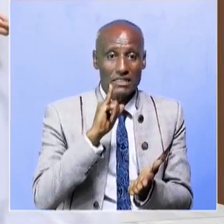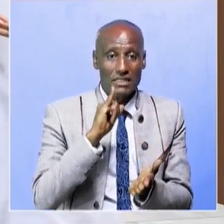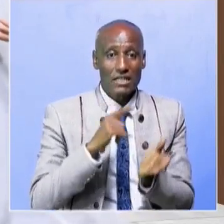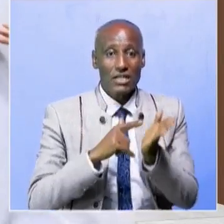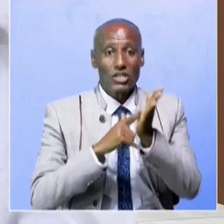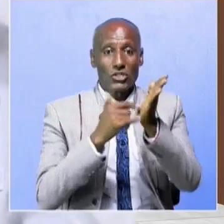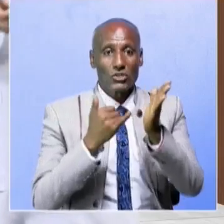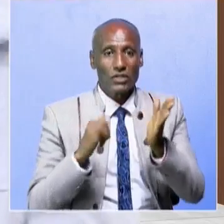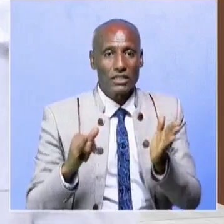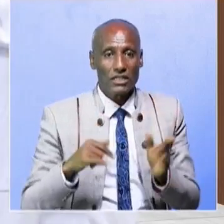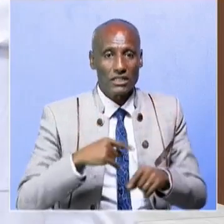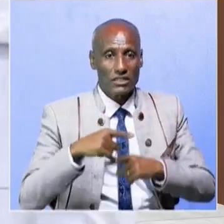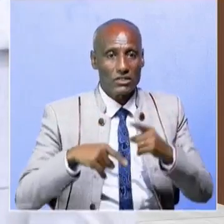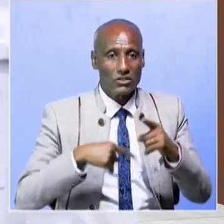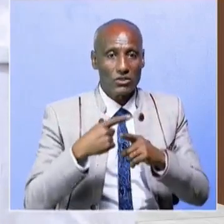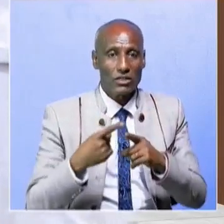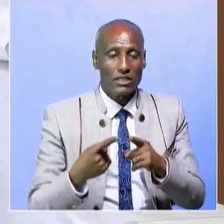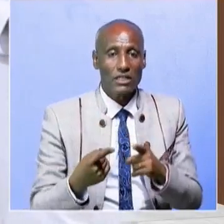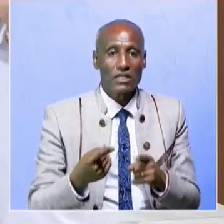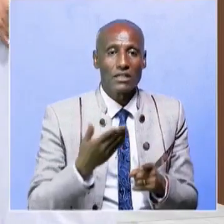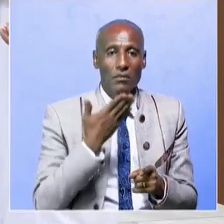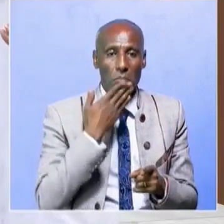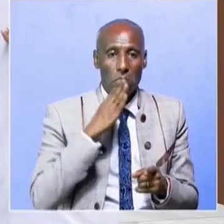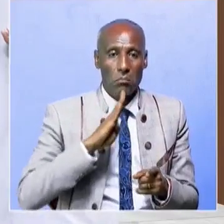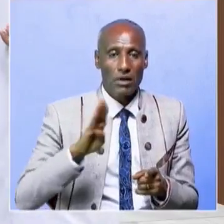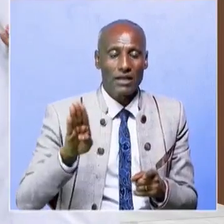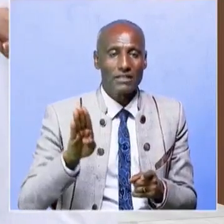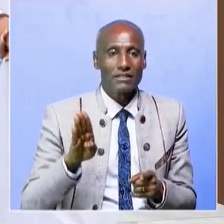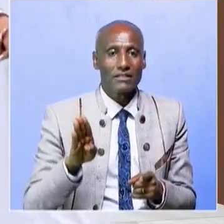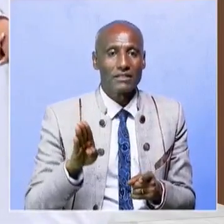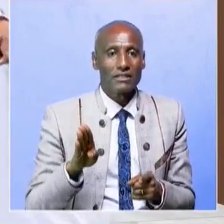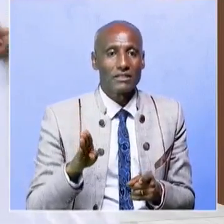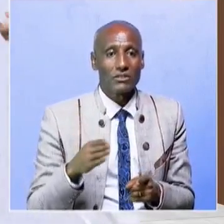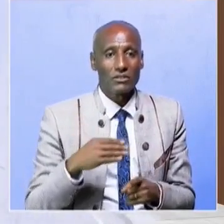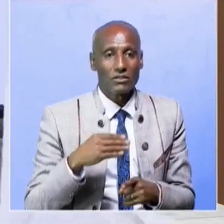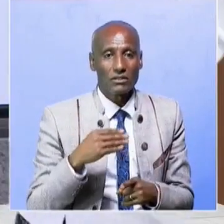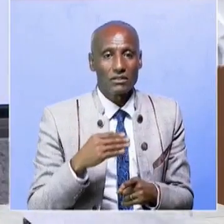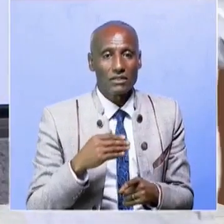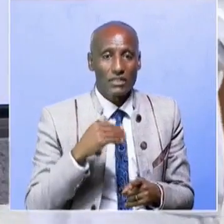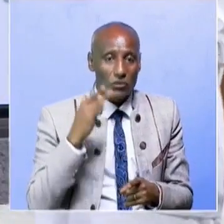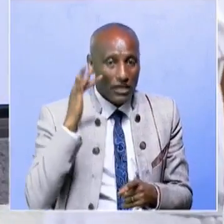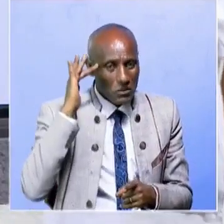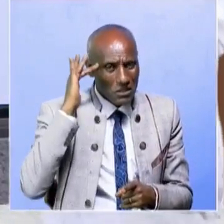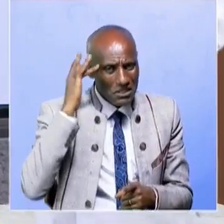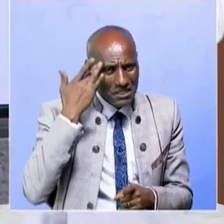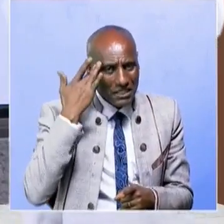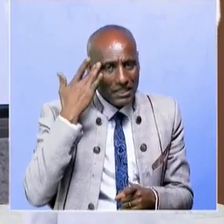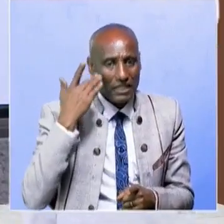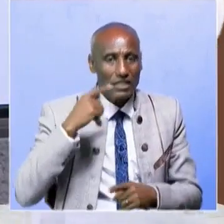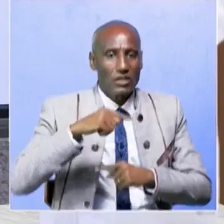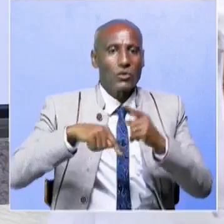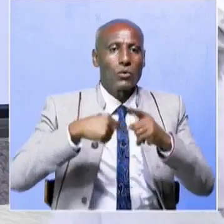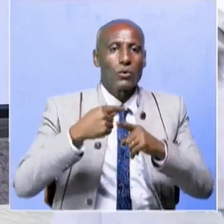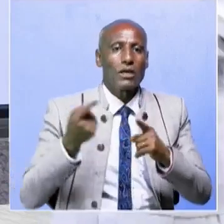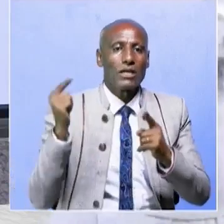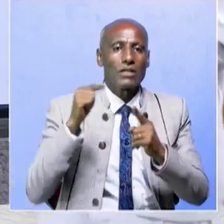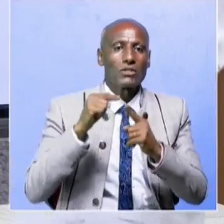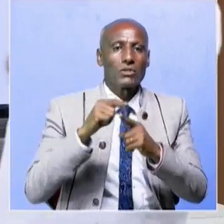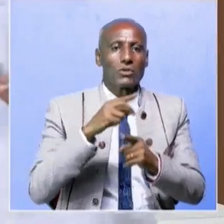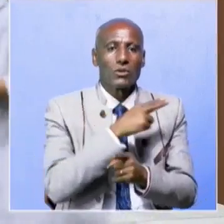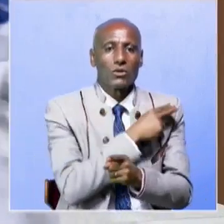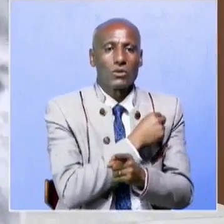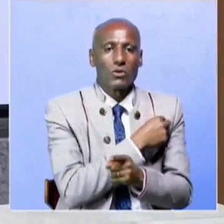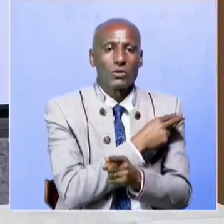gone bad, and that's why you are sick and have gone to the hospital. So contaminate is the act of